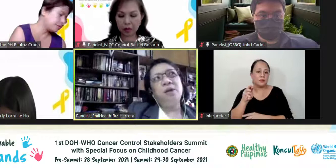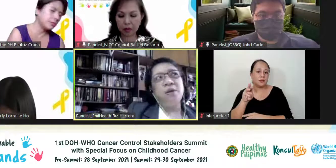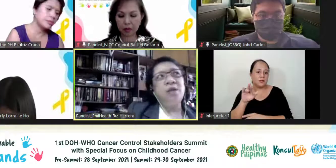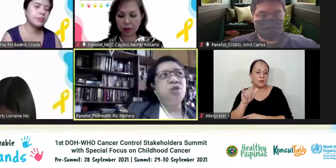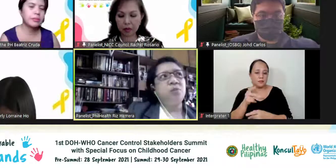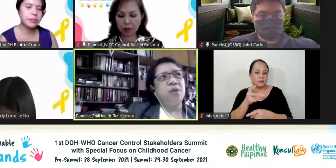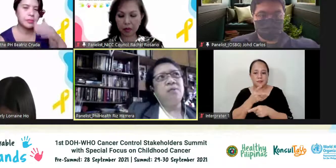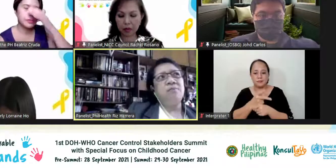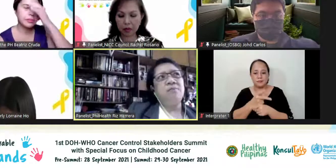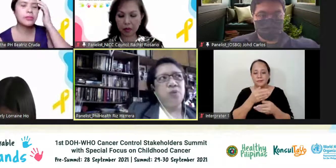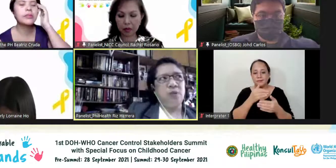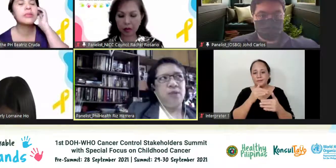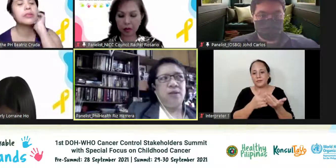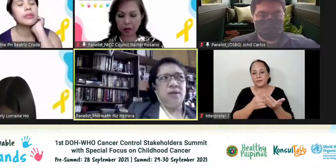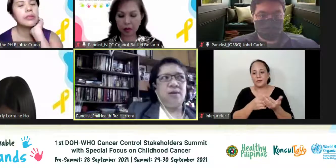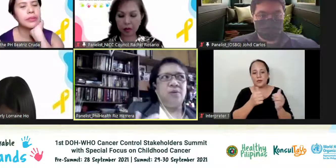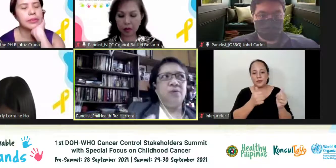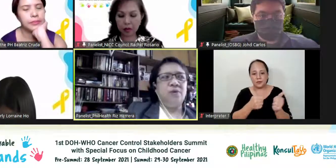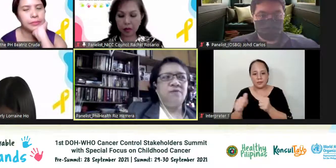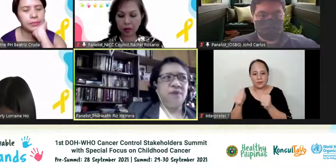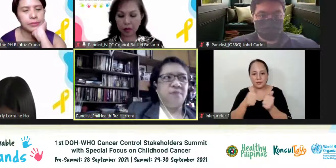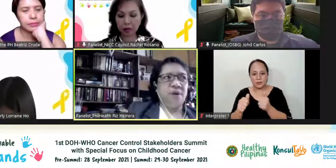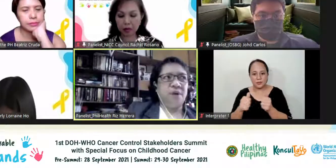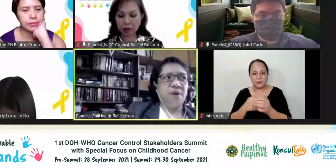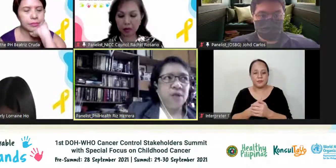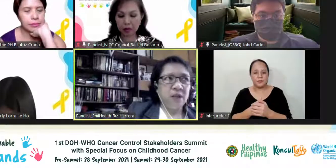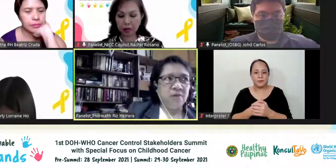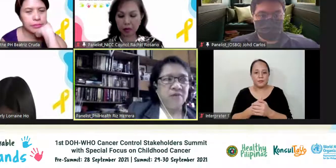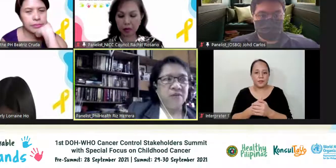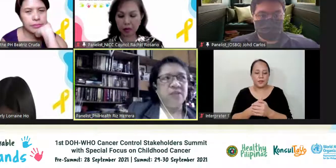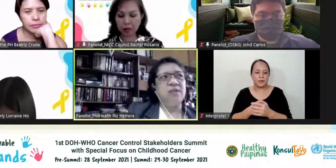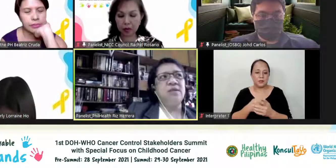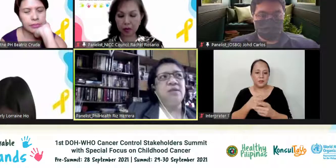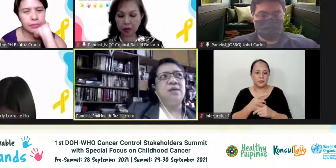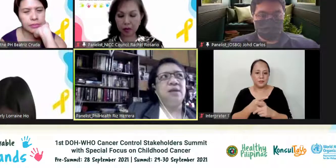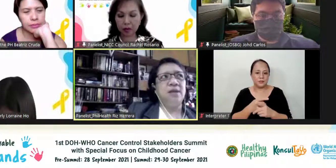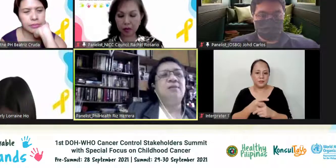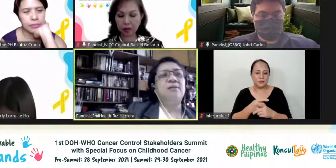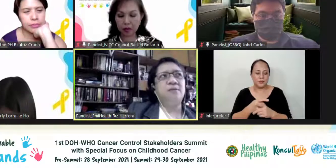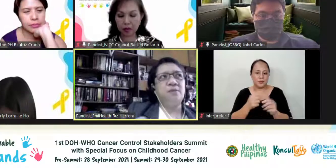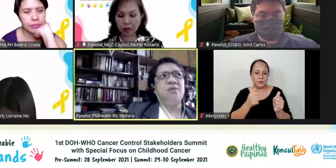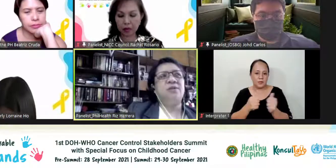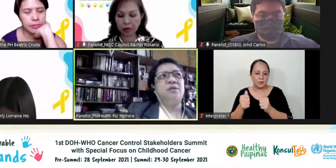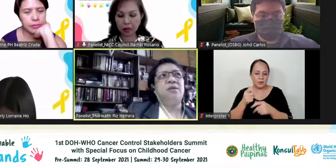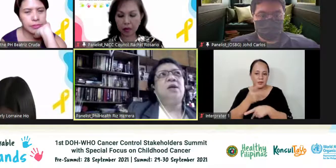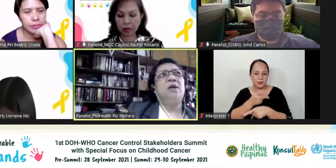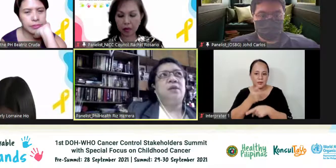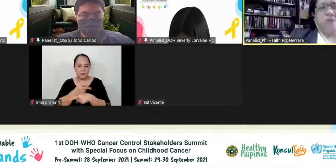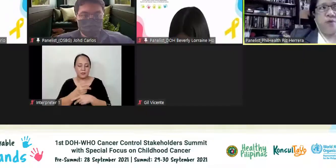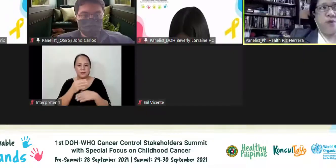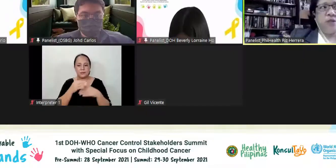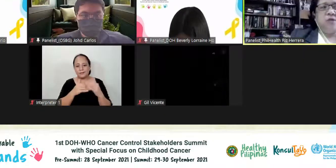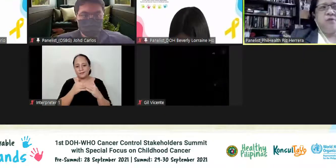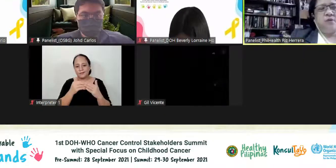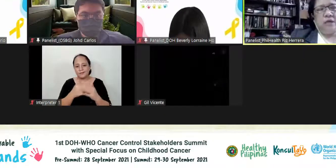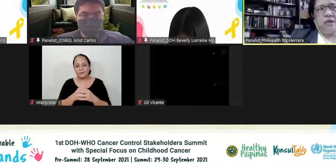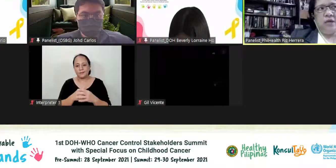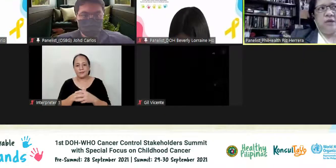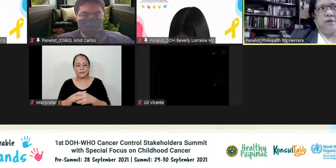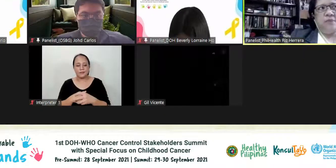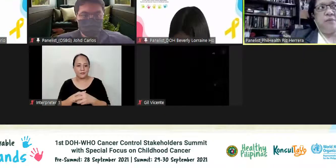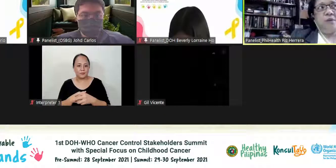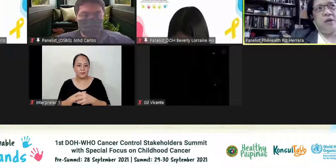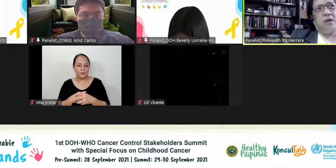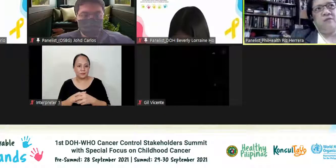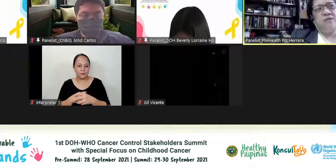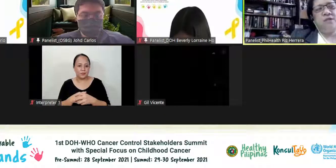be an arrangement between the owner of the primary care facility and the ones that are working in